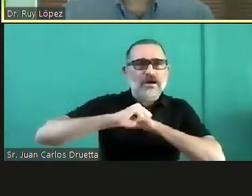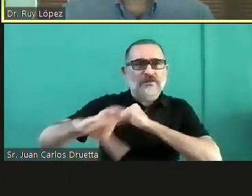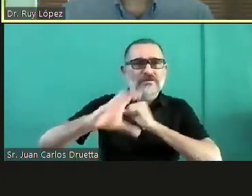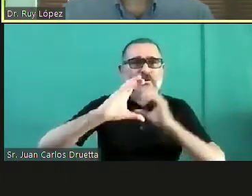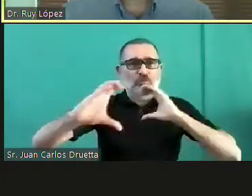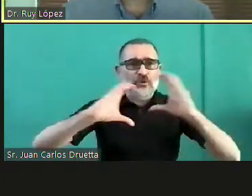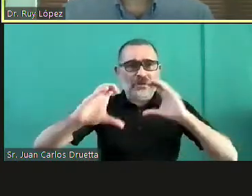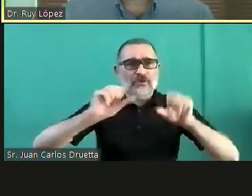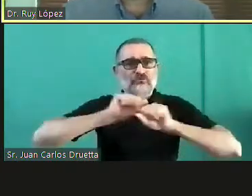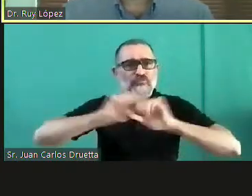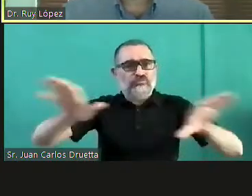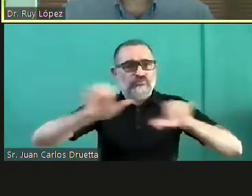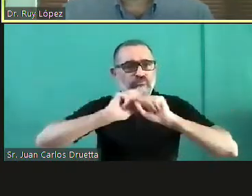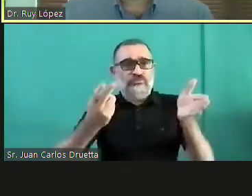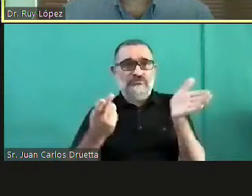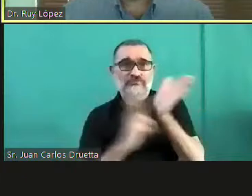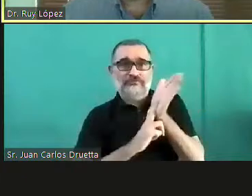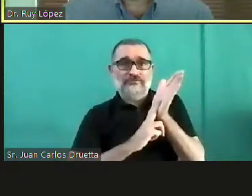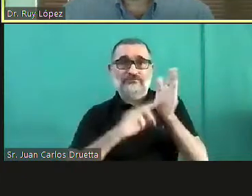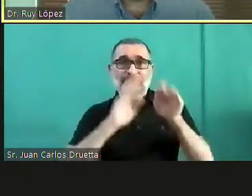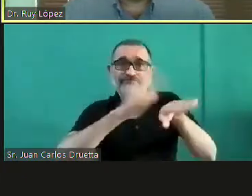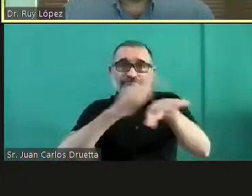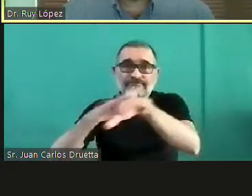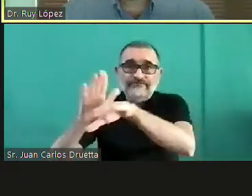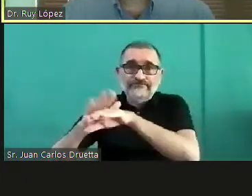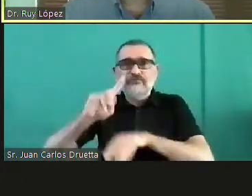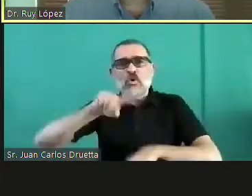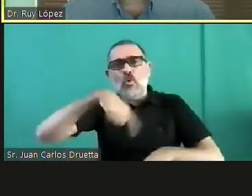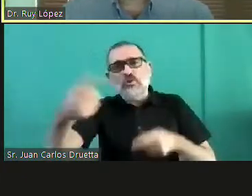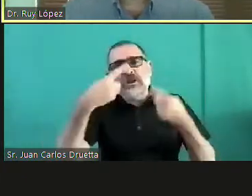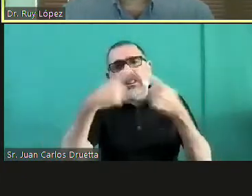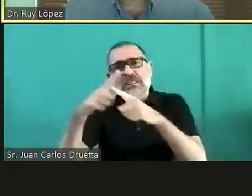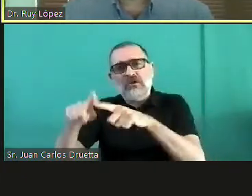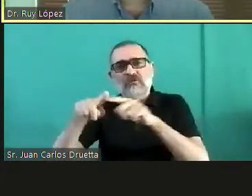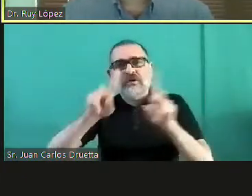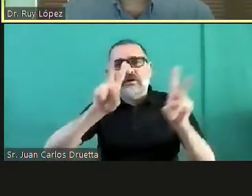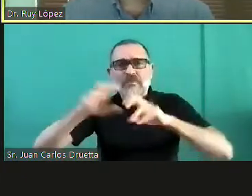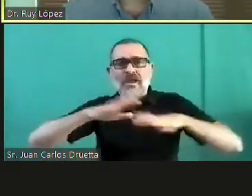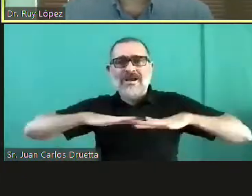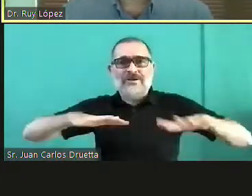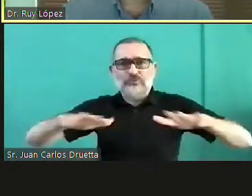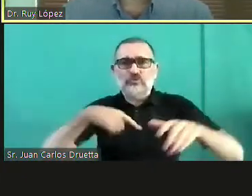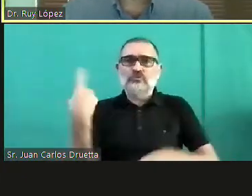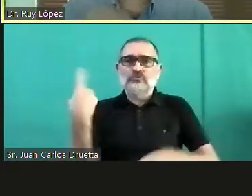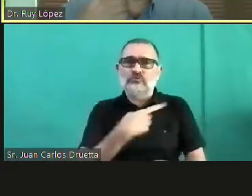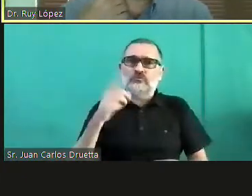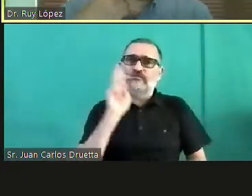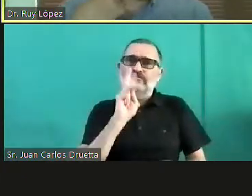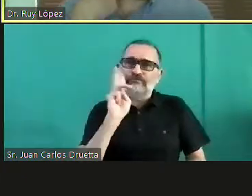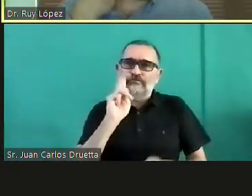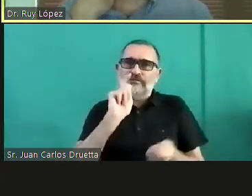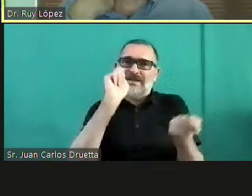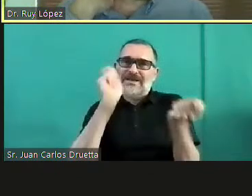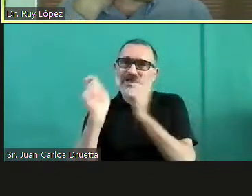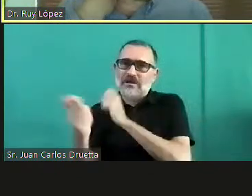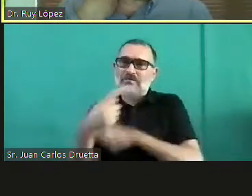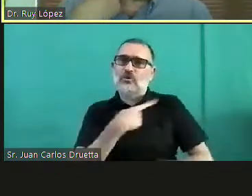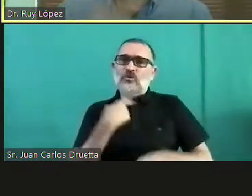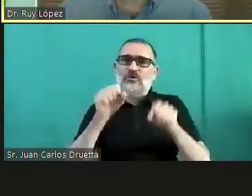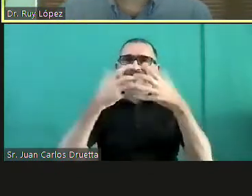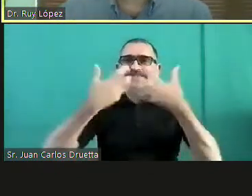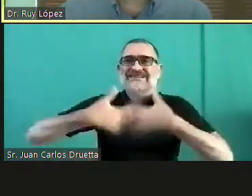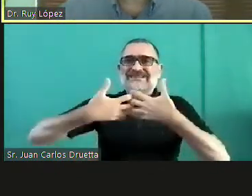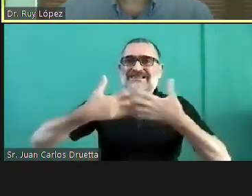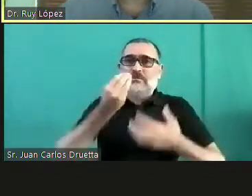control over access to advertising, particularly by children and adolescents. And an important part